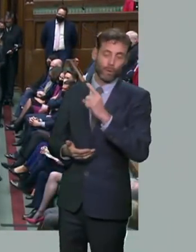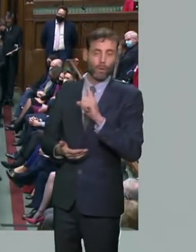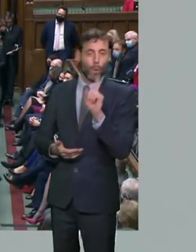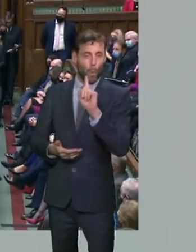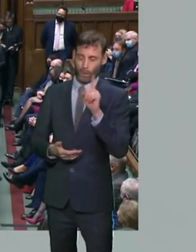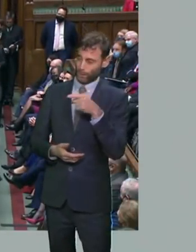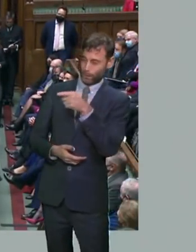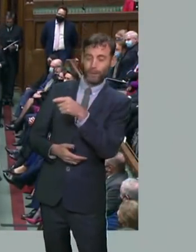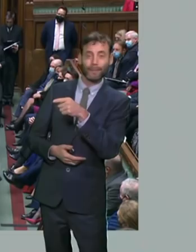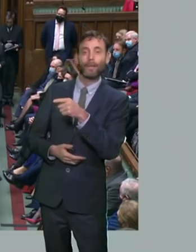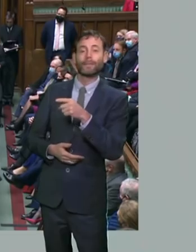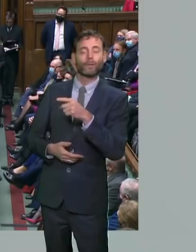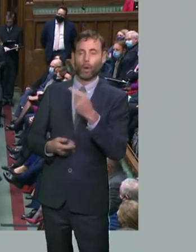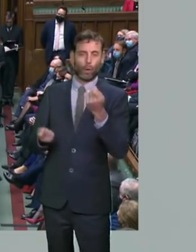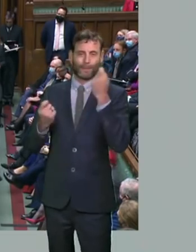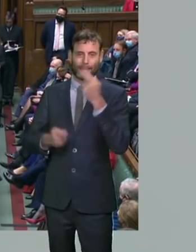that line of attack.